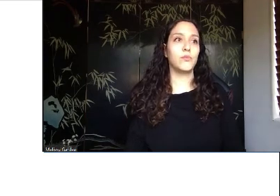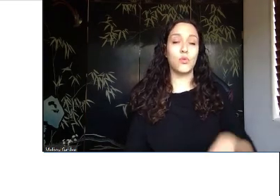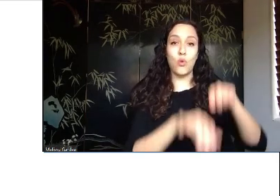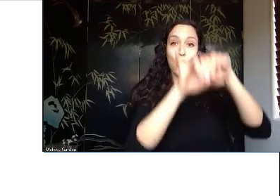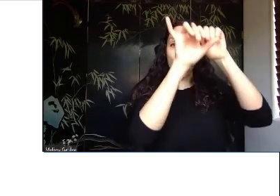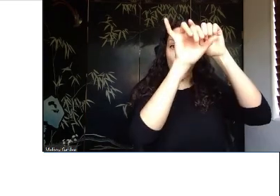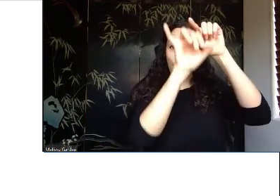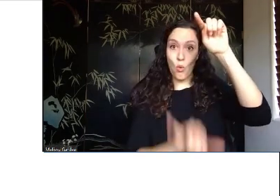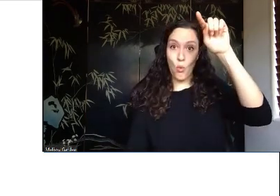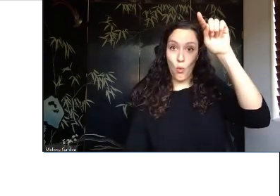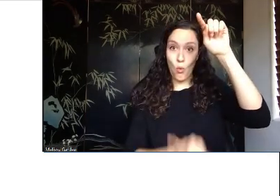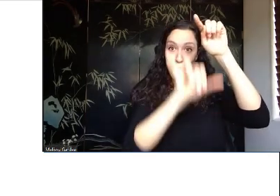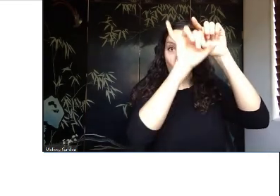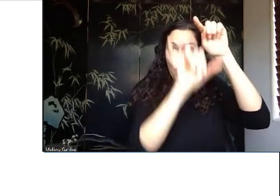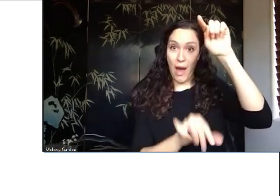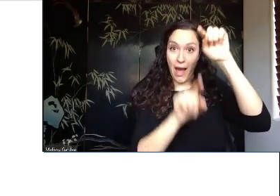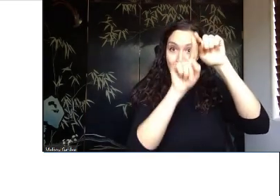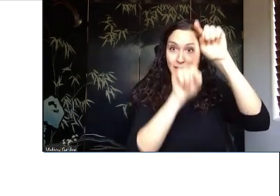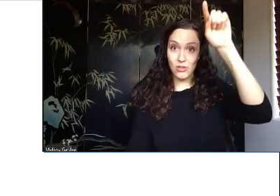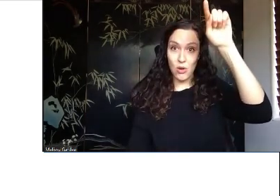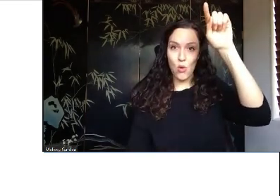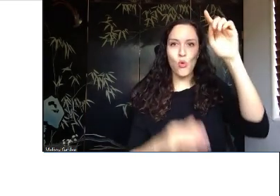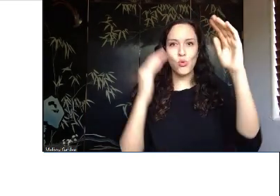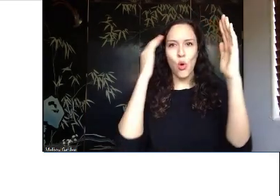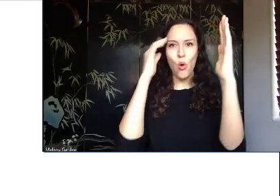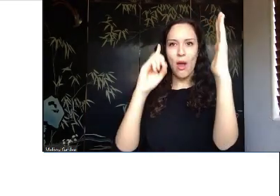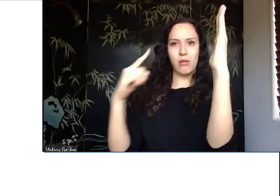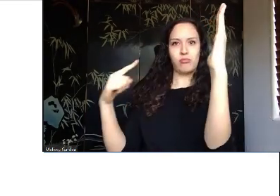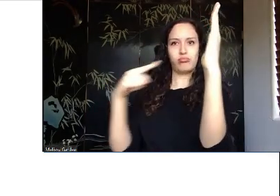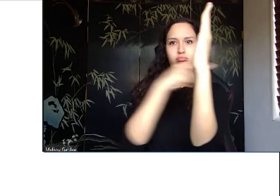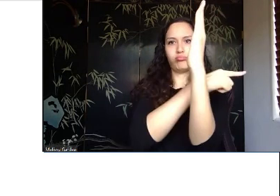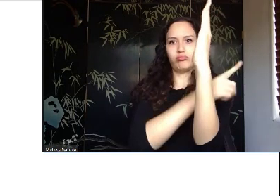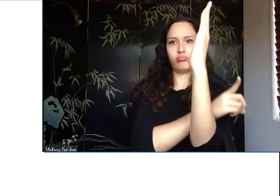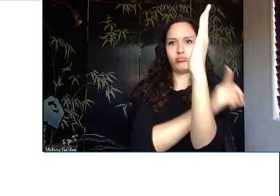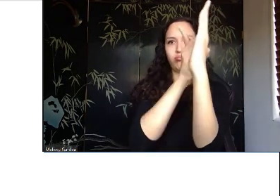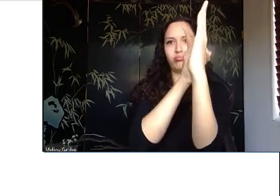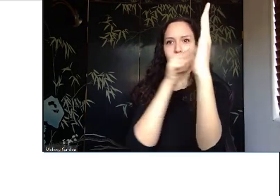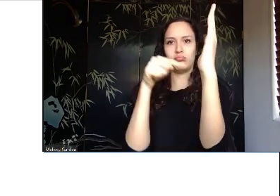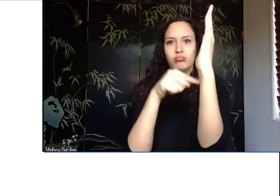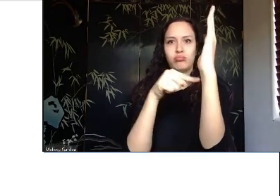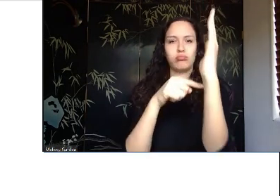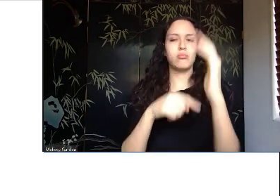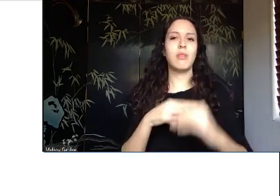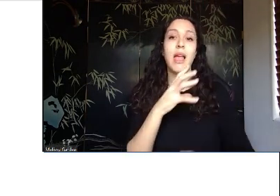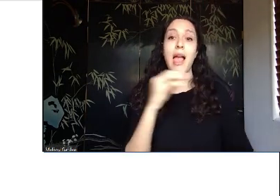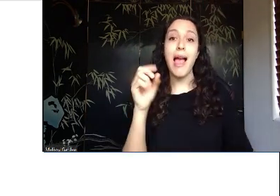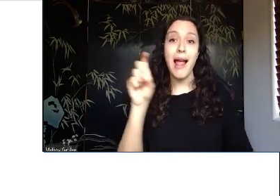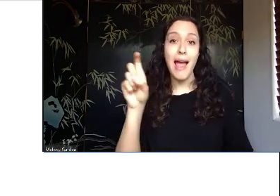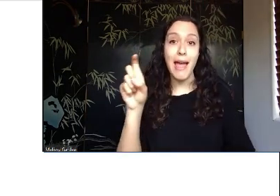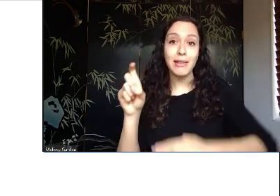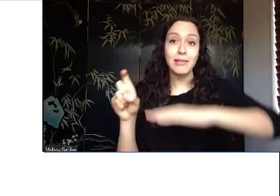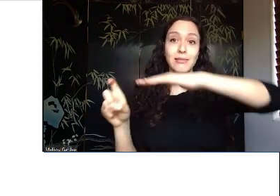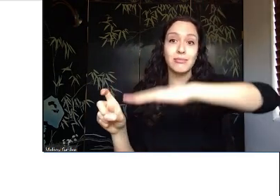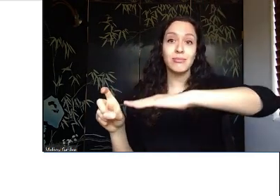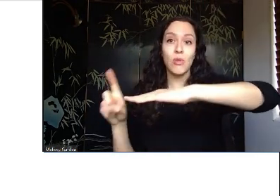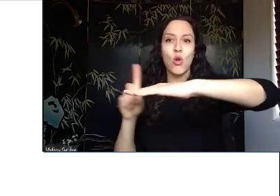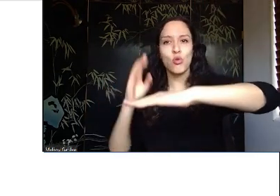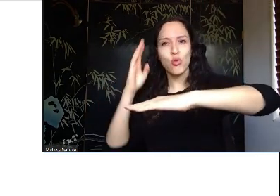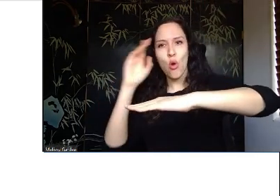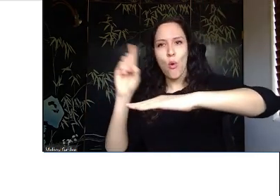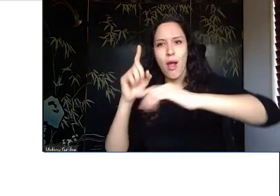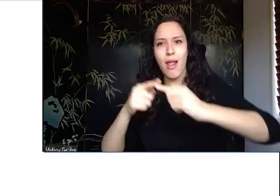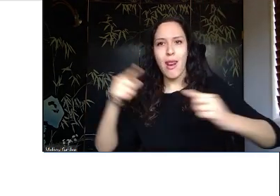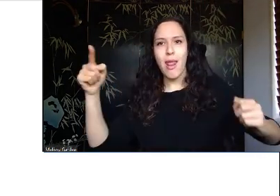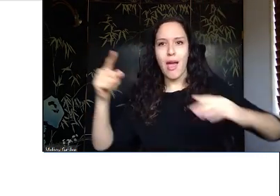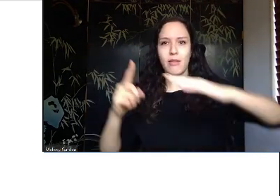the y-axis, at what point, and then with the x-intercept, we'll know where a